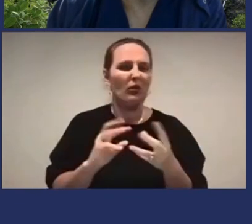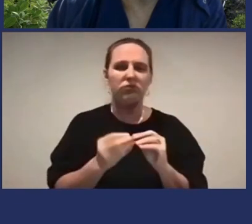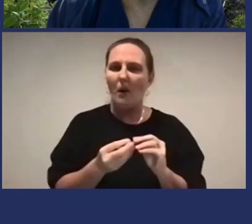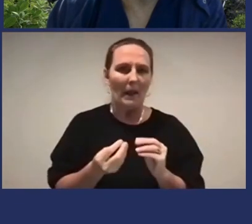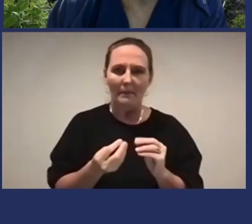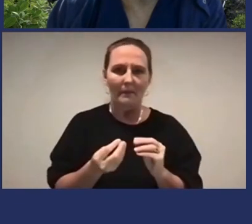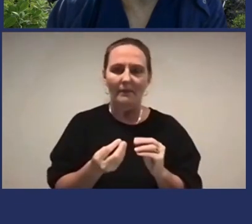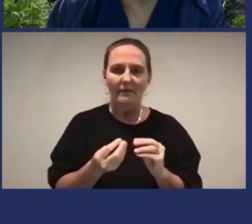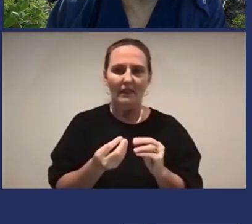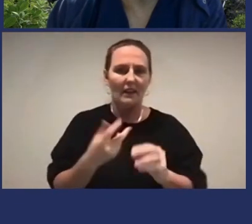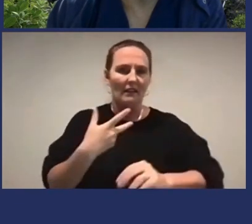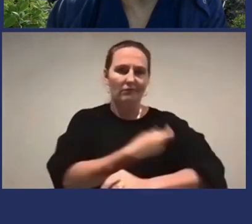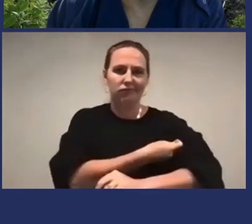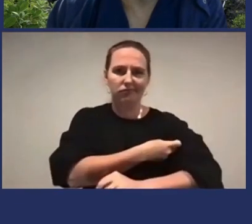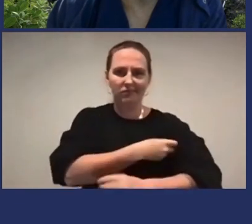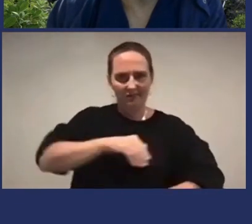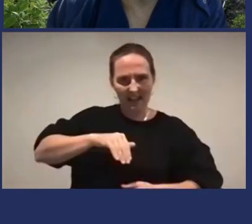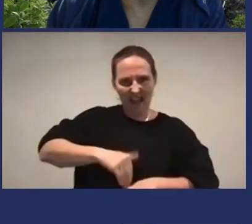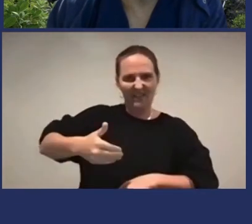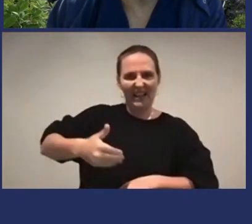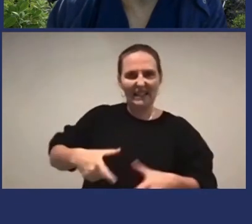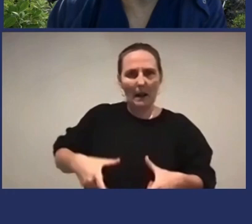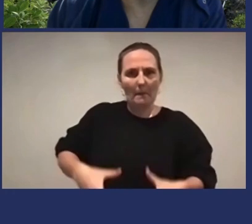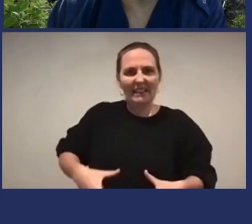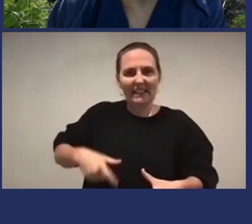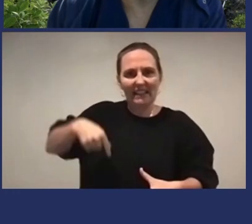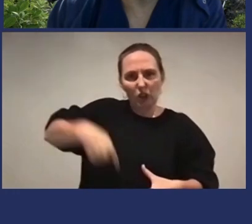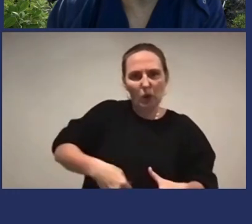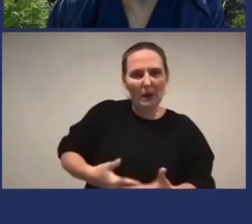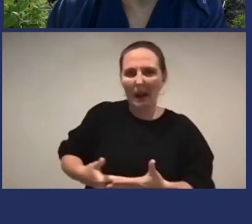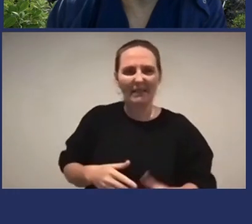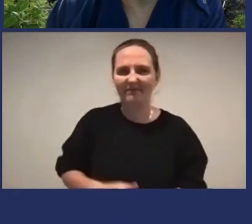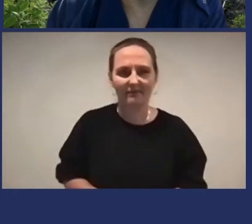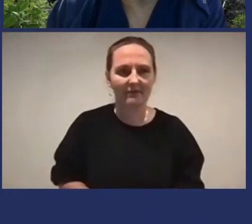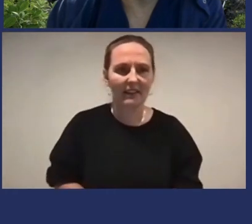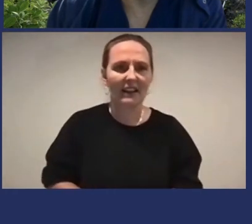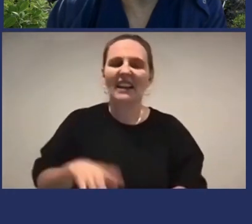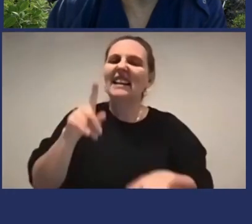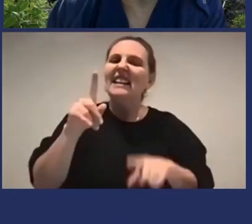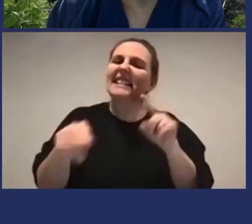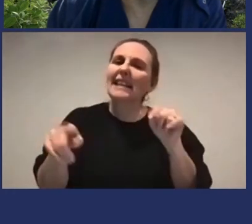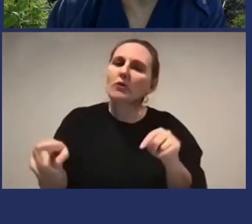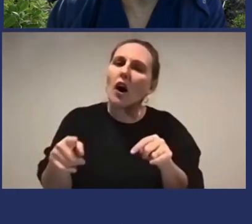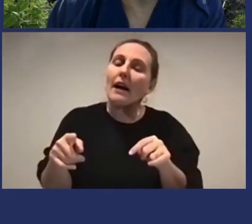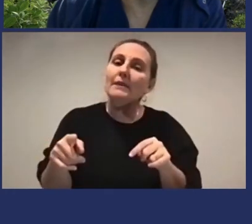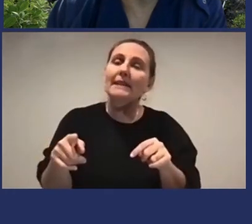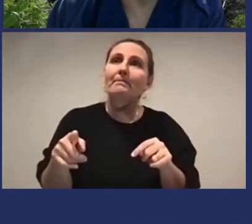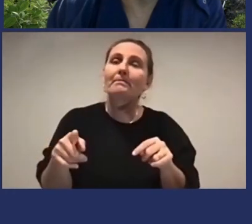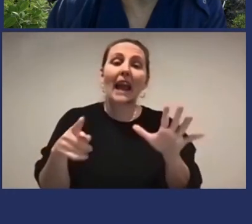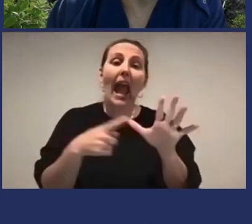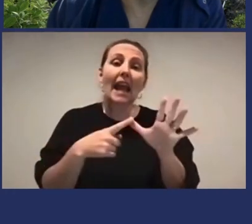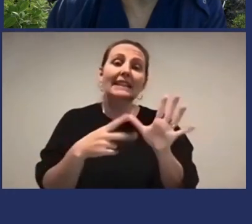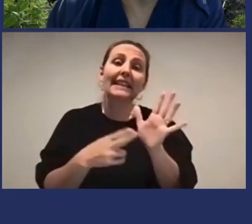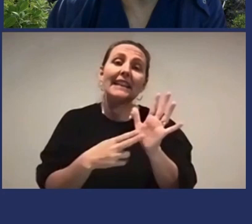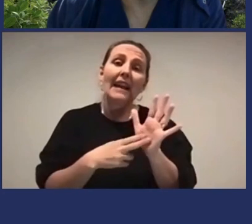say sometimes when we're answering those types of questions in antenatal clinic, people had heard that